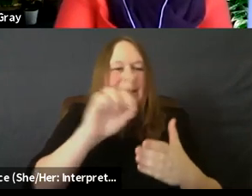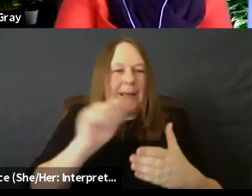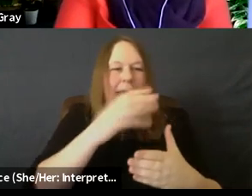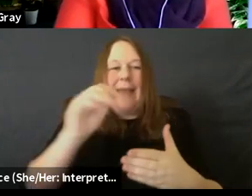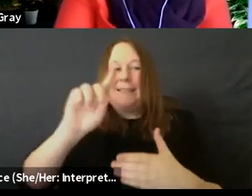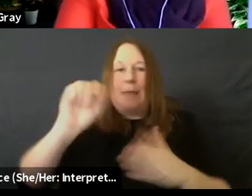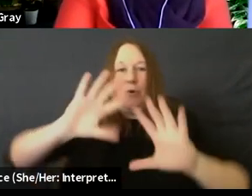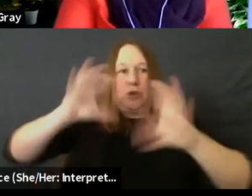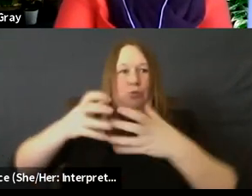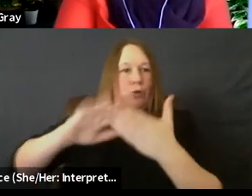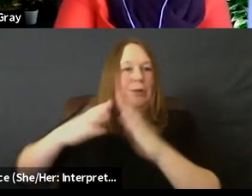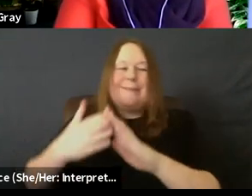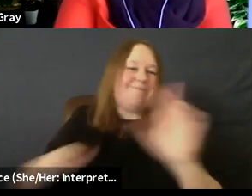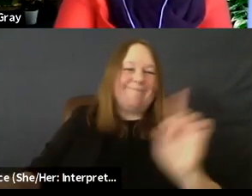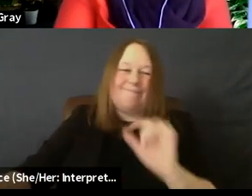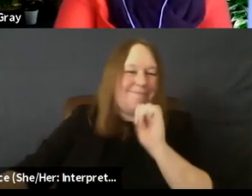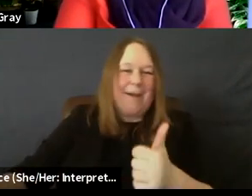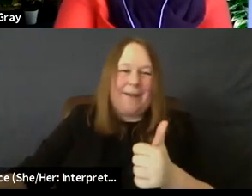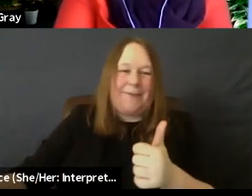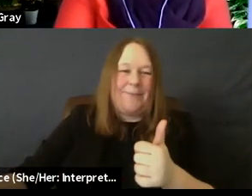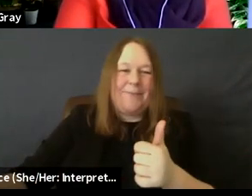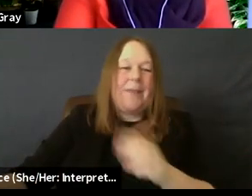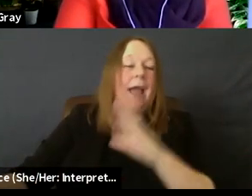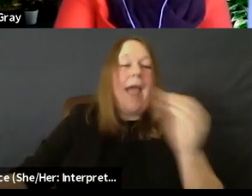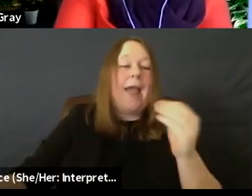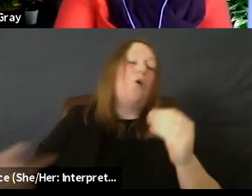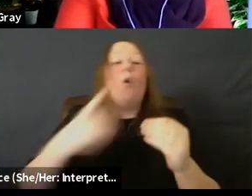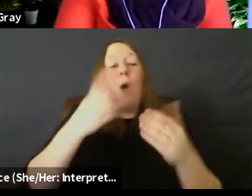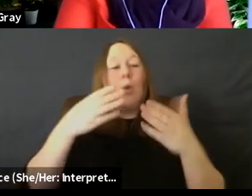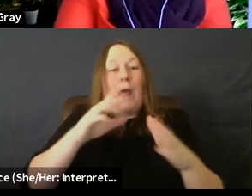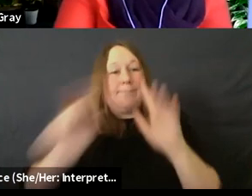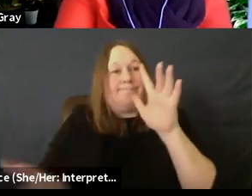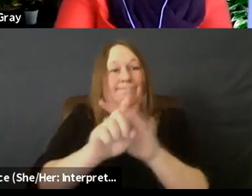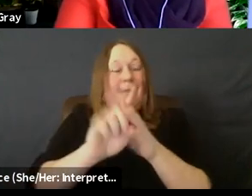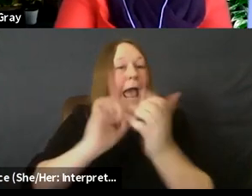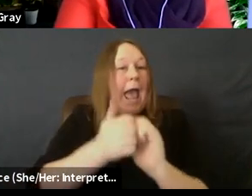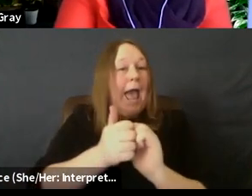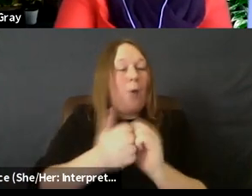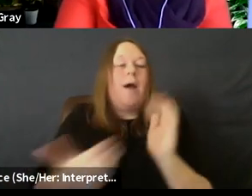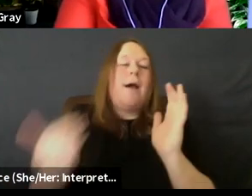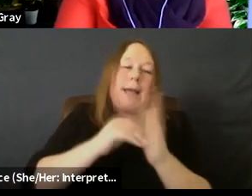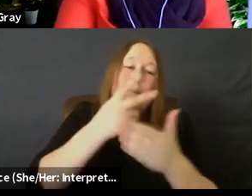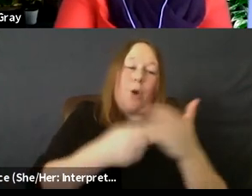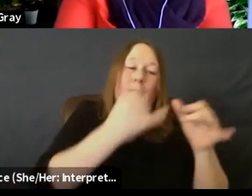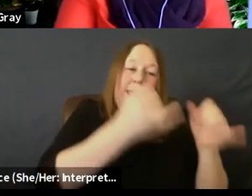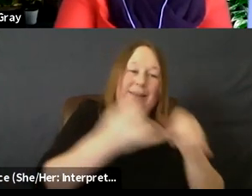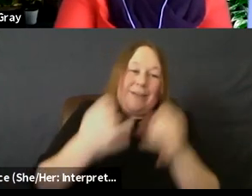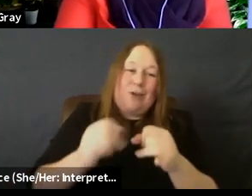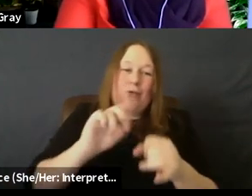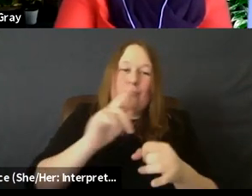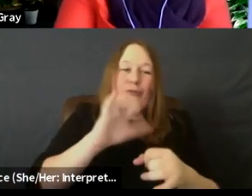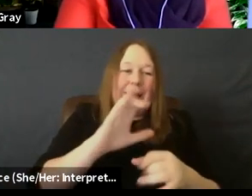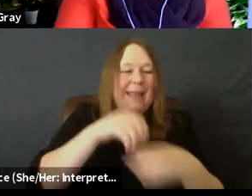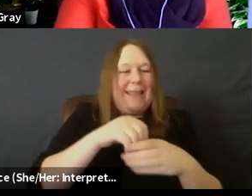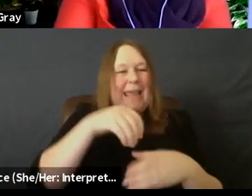disabled communities. And one of the ways this comes up is in both, again, individual rhetoric at the